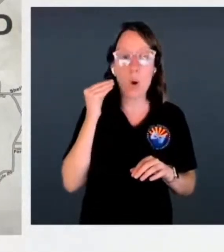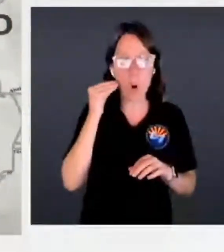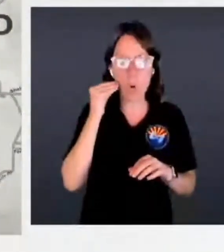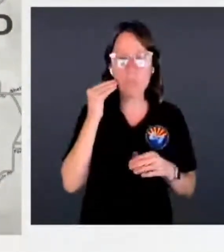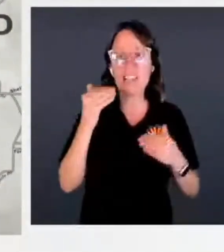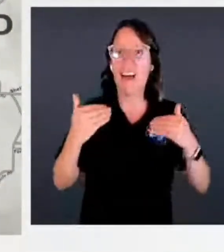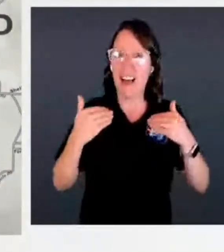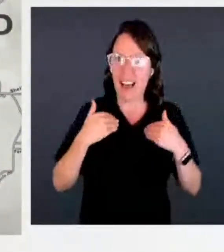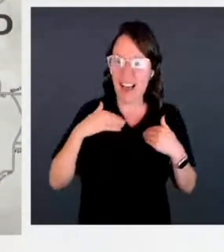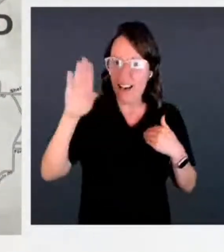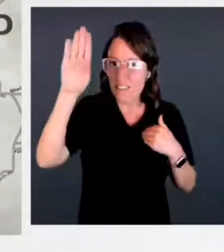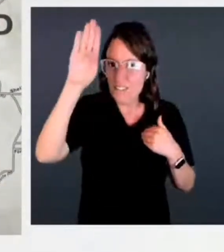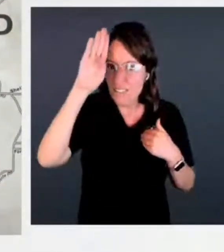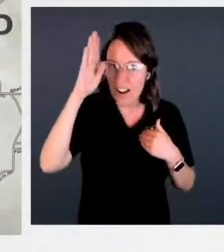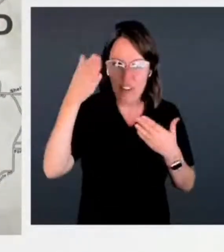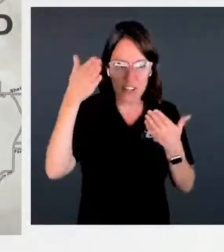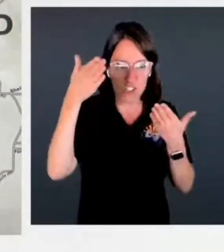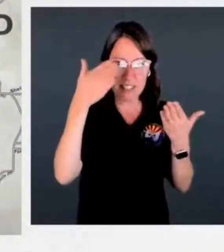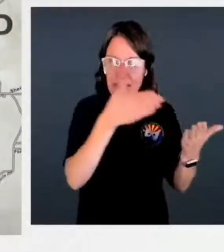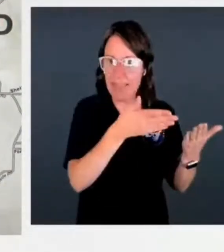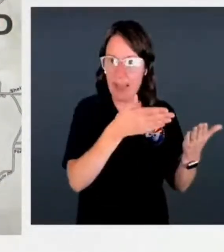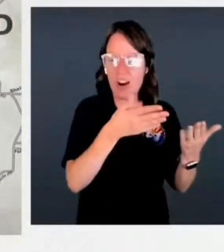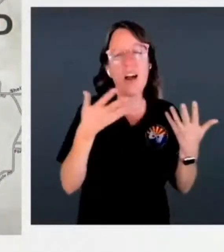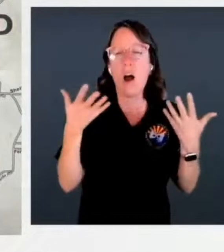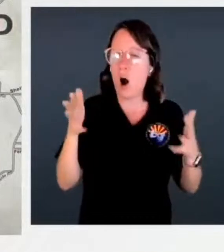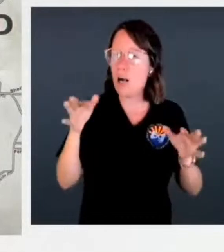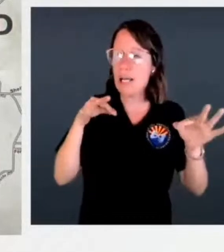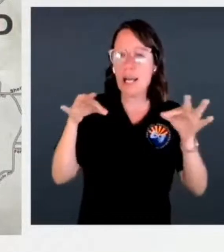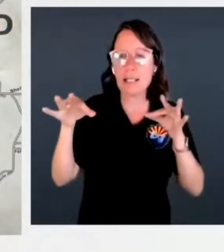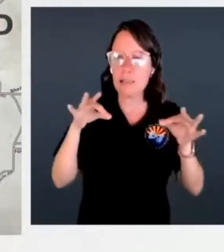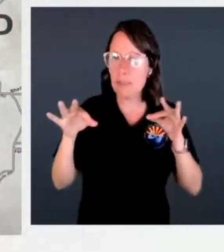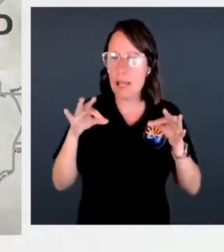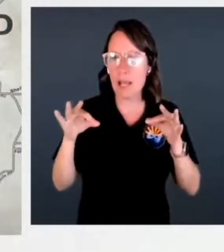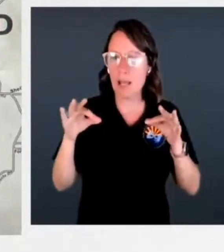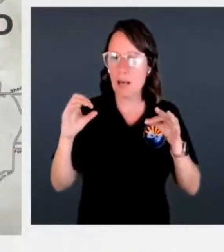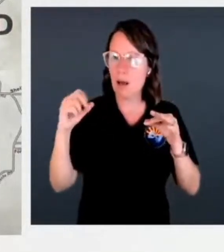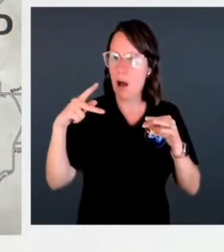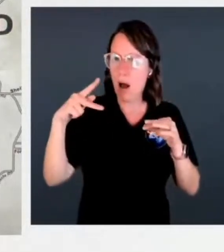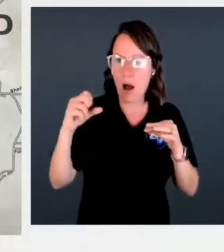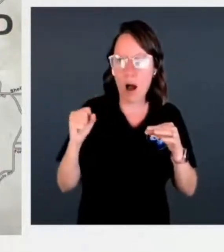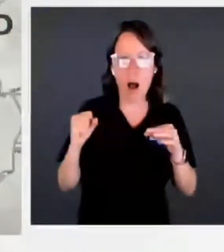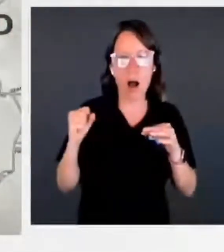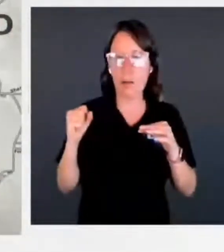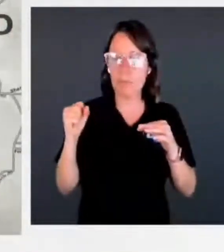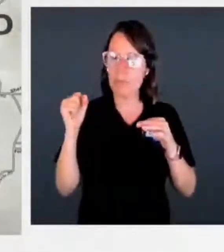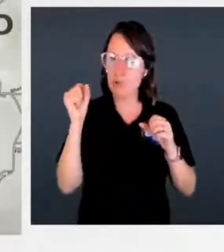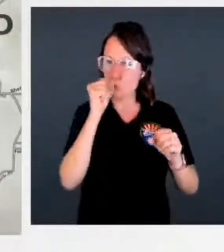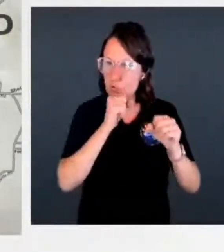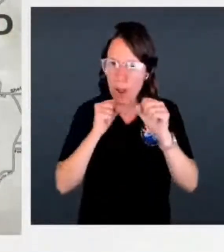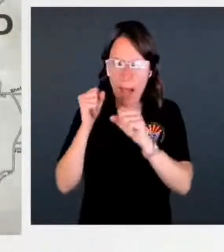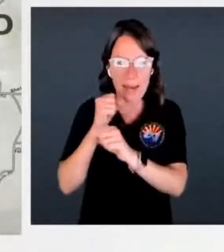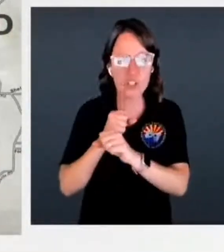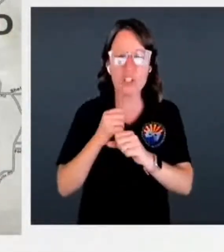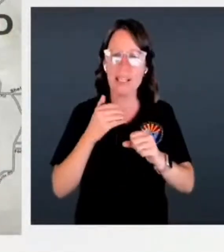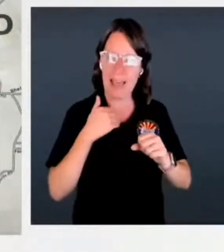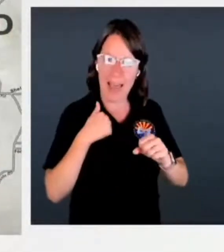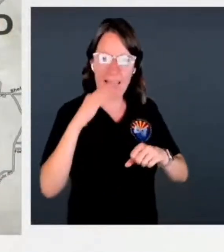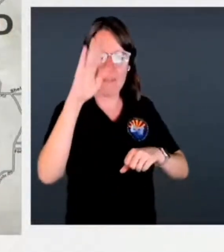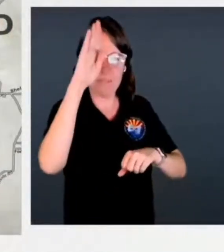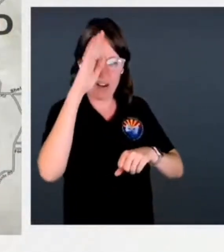line. And currently, I went over the operational strategy where we have people directly on the line and built containment lines